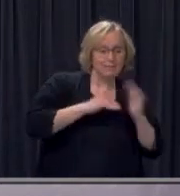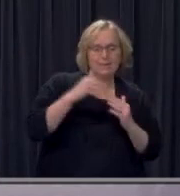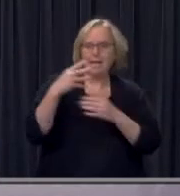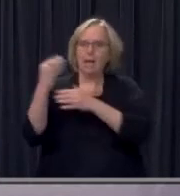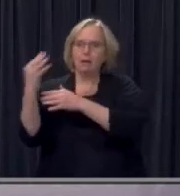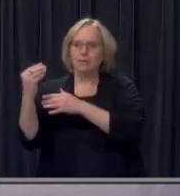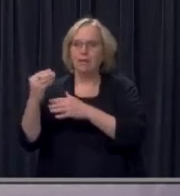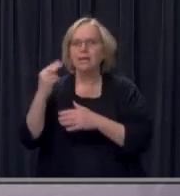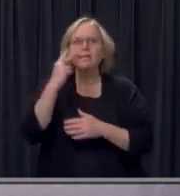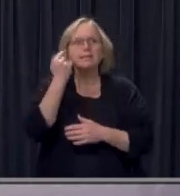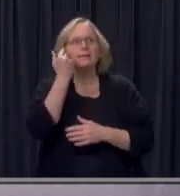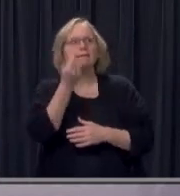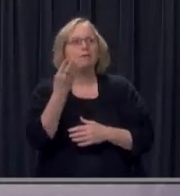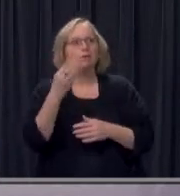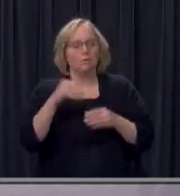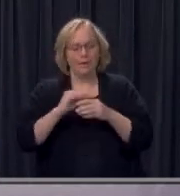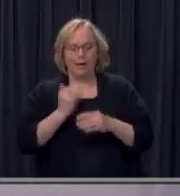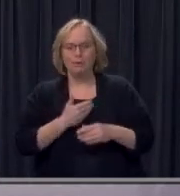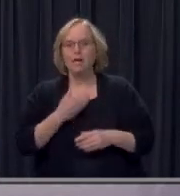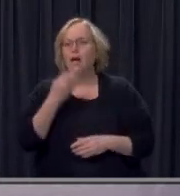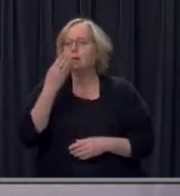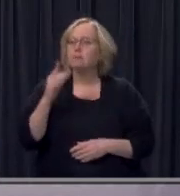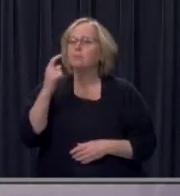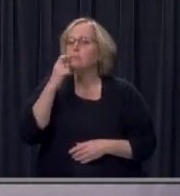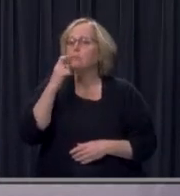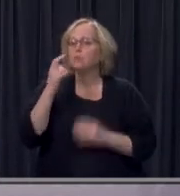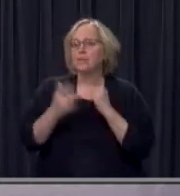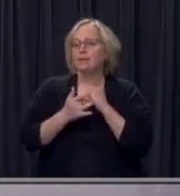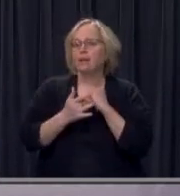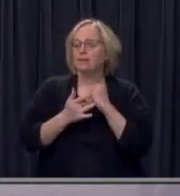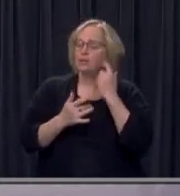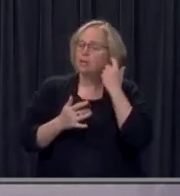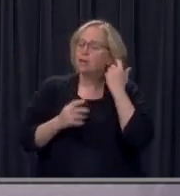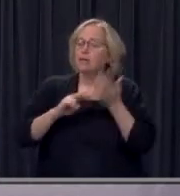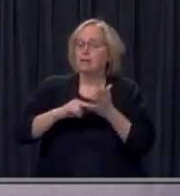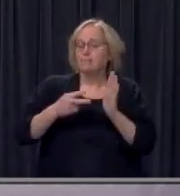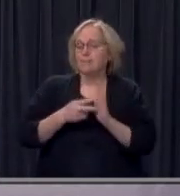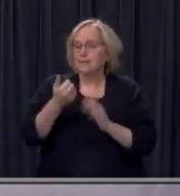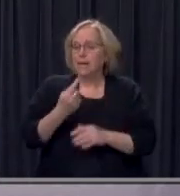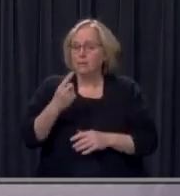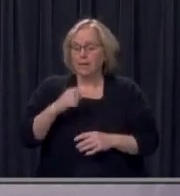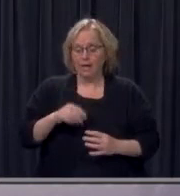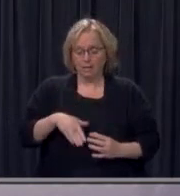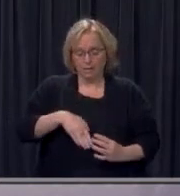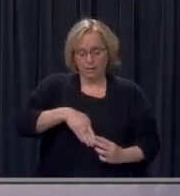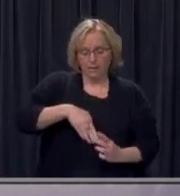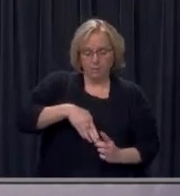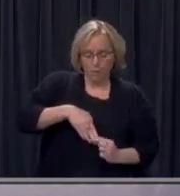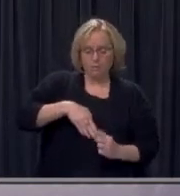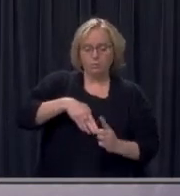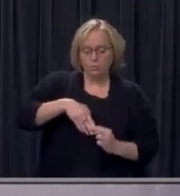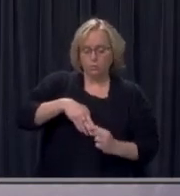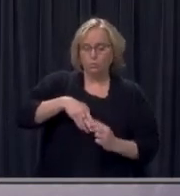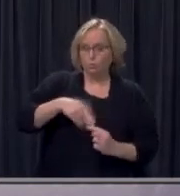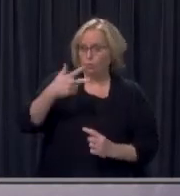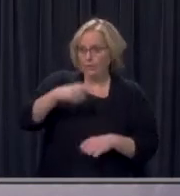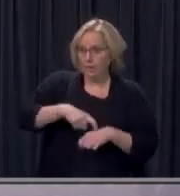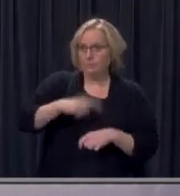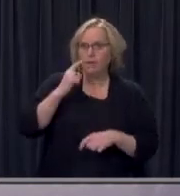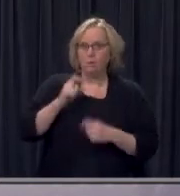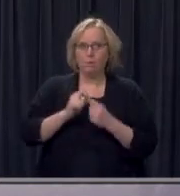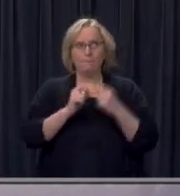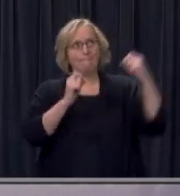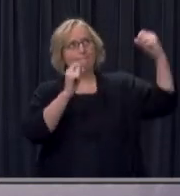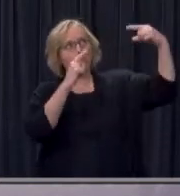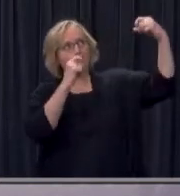in this room, and it's Bluetooth technology. So what it does is it allows anyone to press that button 3 times, and it sends a signal to that beacon.